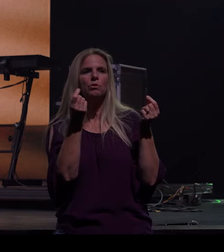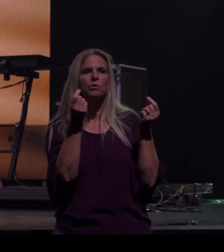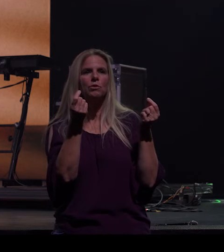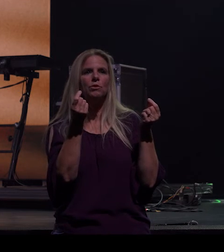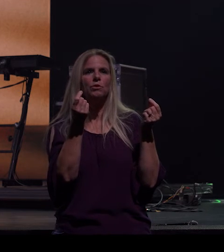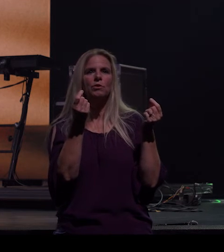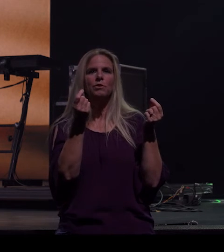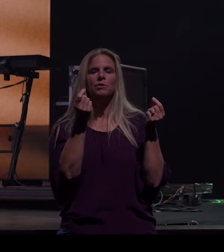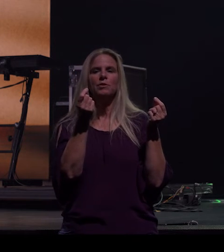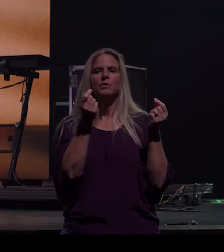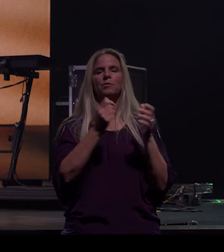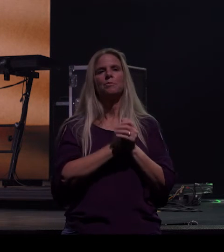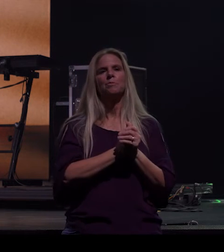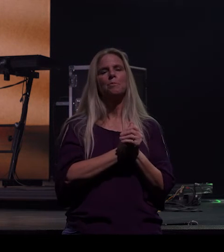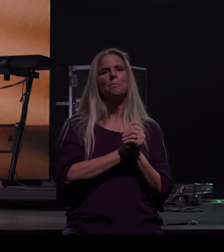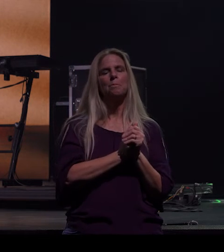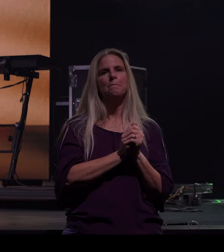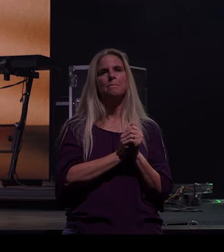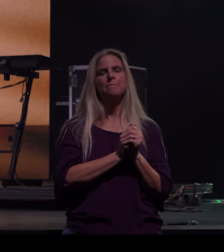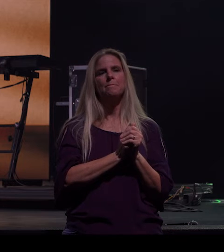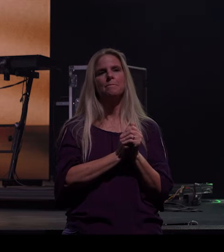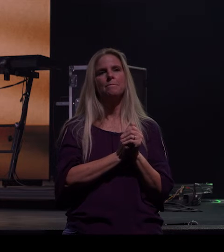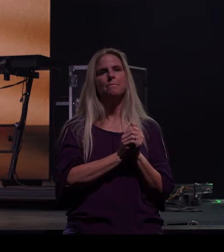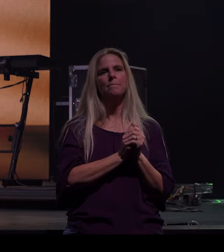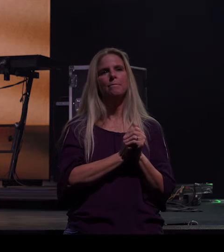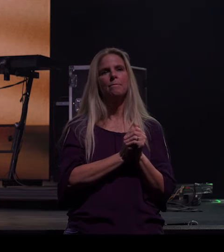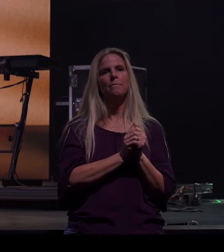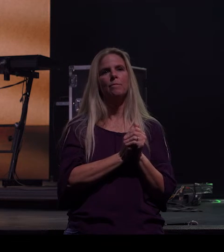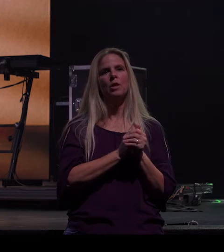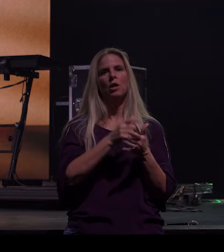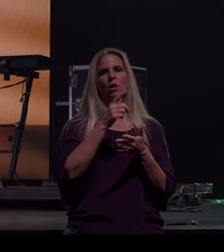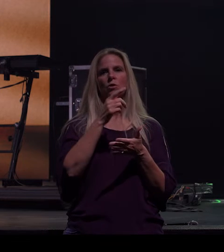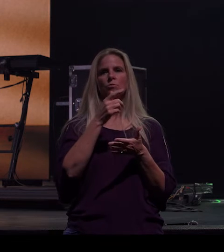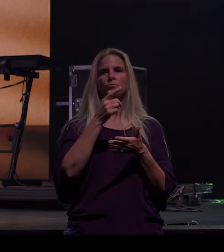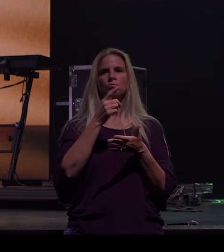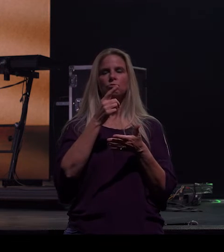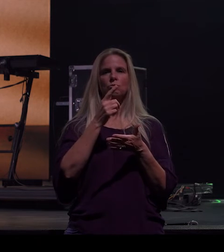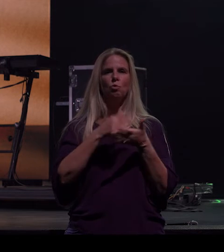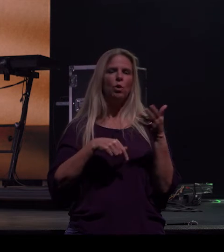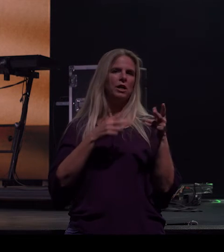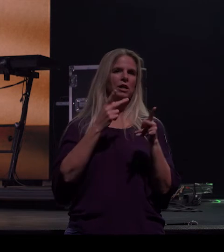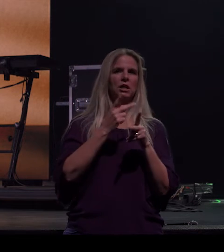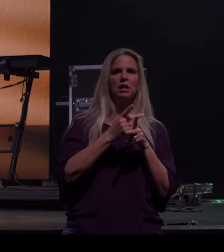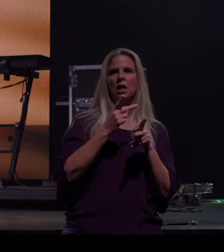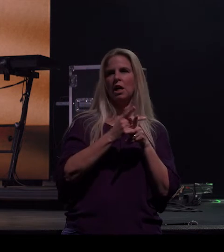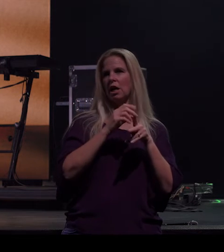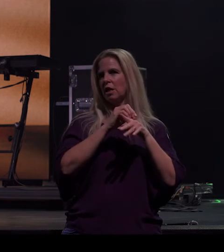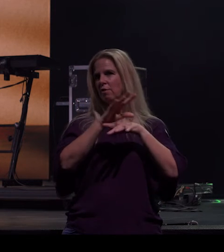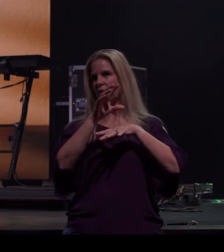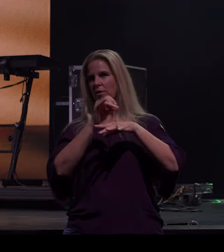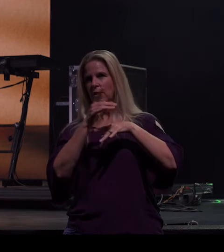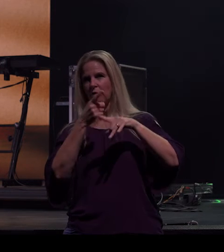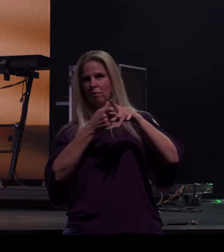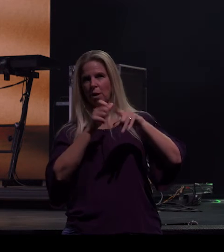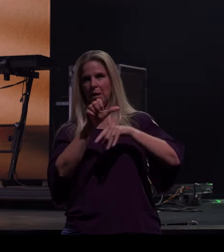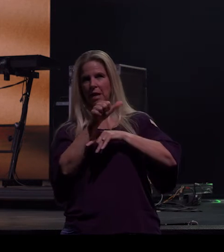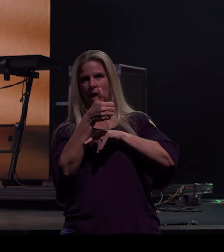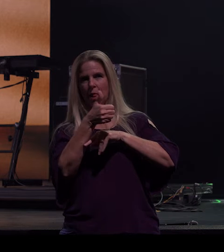Everyone's getting advice. The question is, what's the quality of your advice? And is it coming from another human